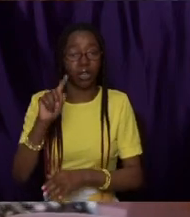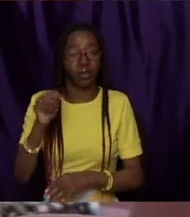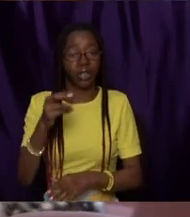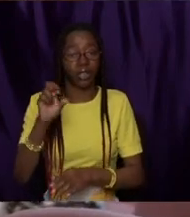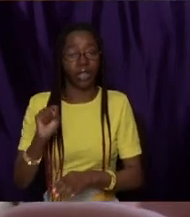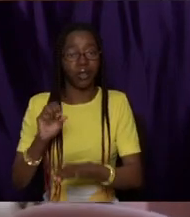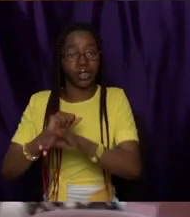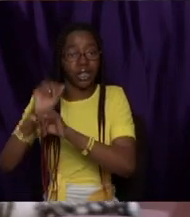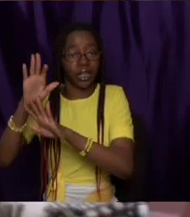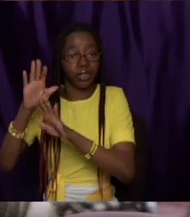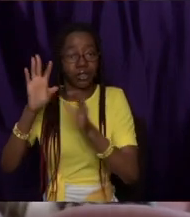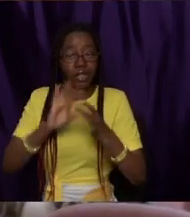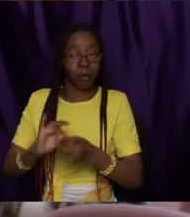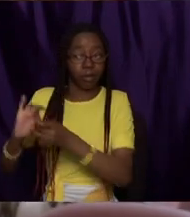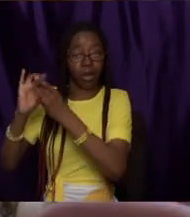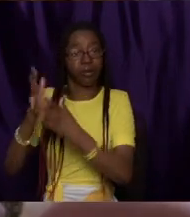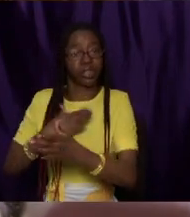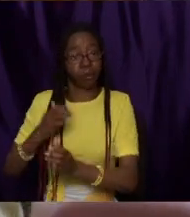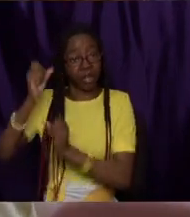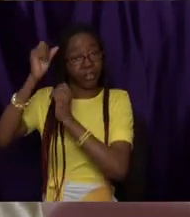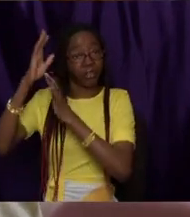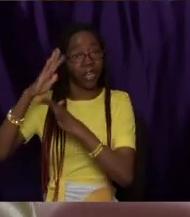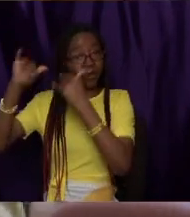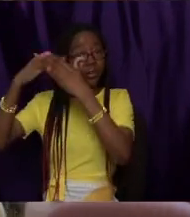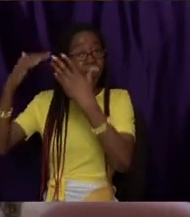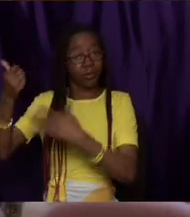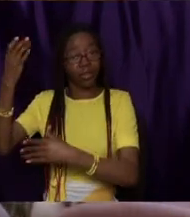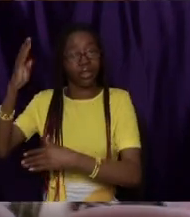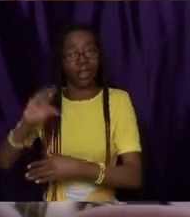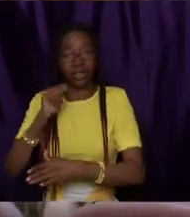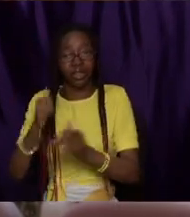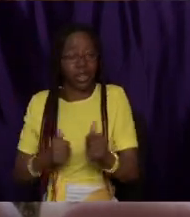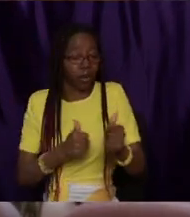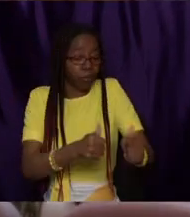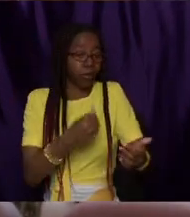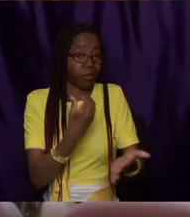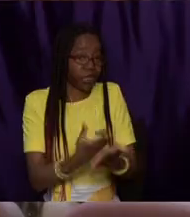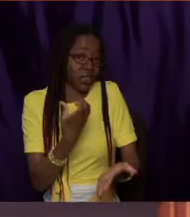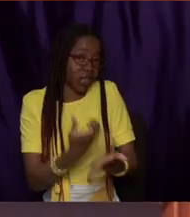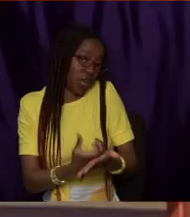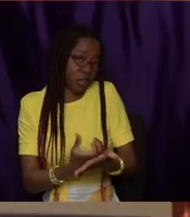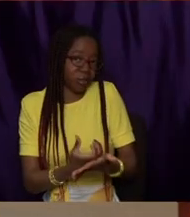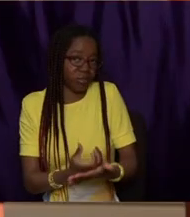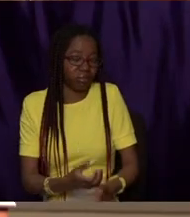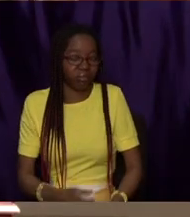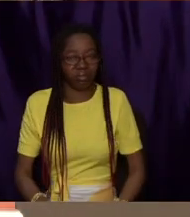hills belong to my Father. God doesn't run on this economy. God.